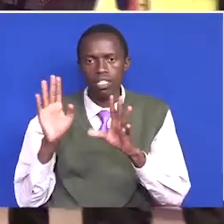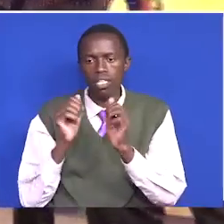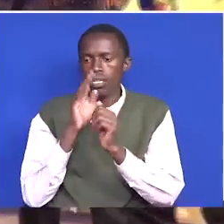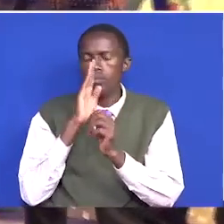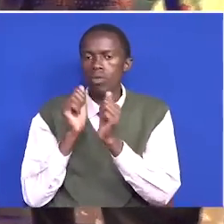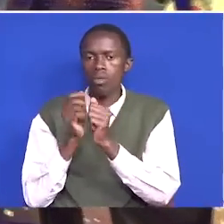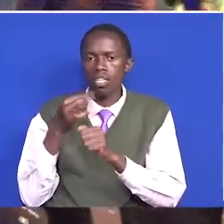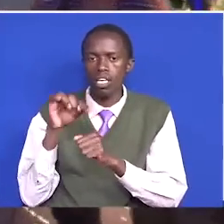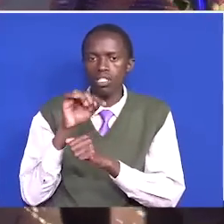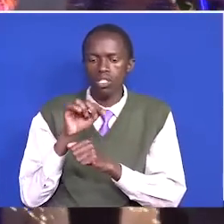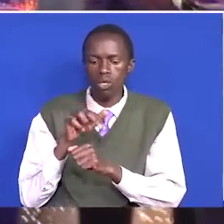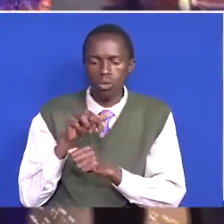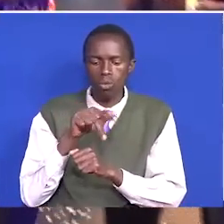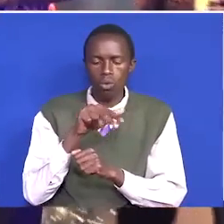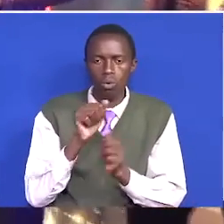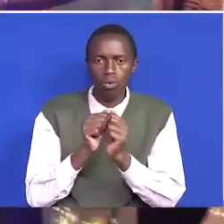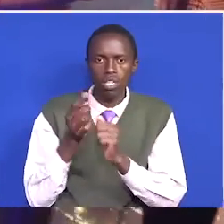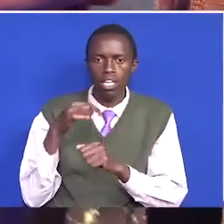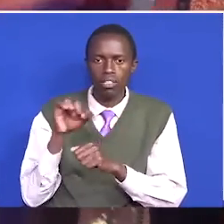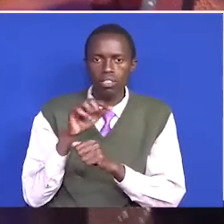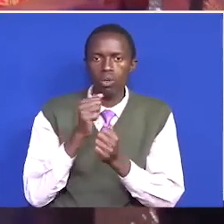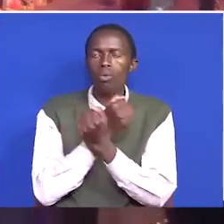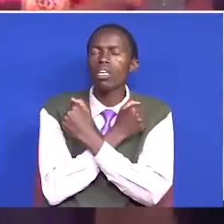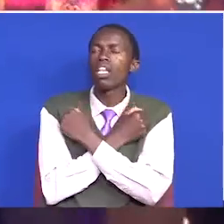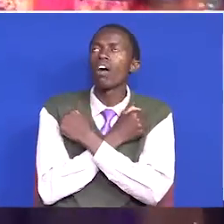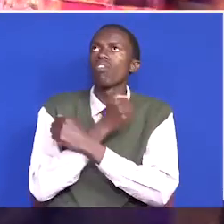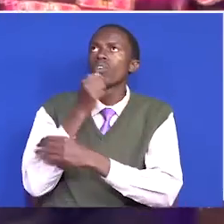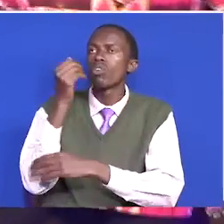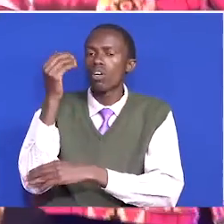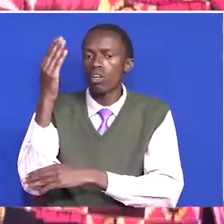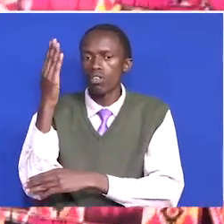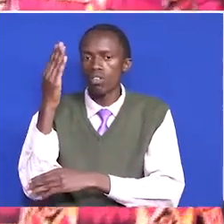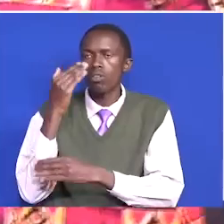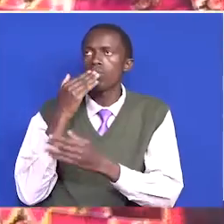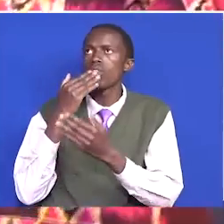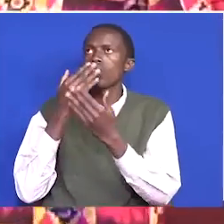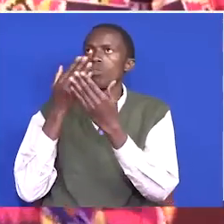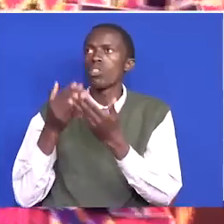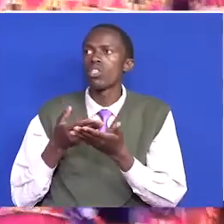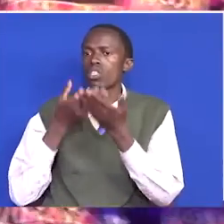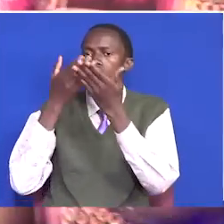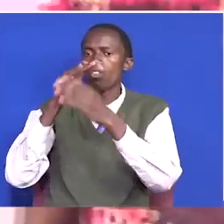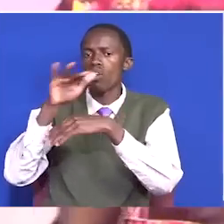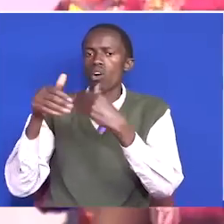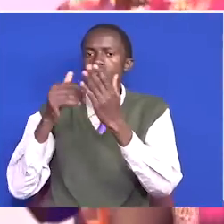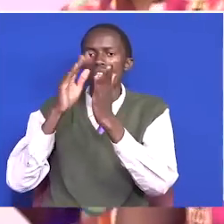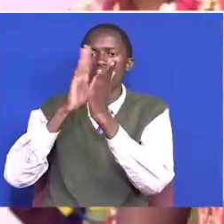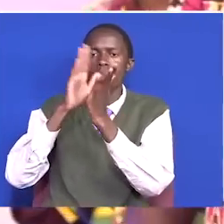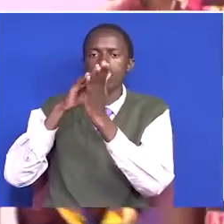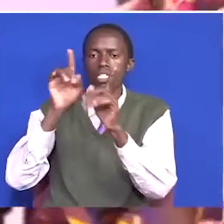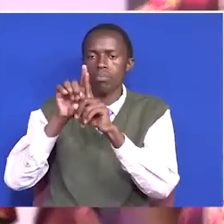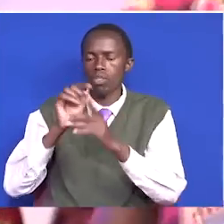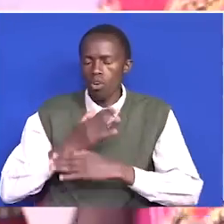us. Hallelujah. Walk with us. Hallelujah. We love you, O Lord. We give you all the praise and all the